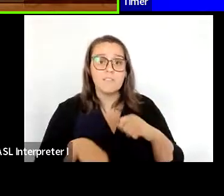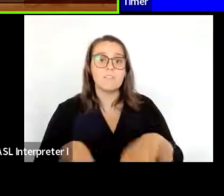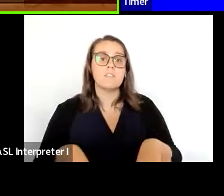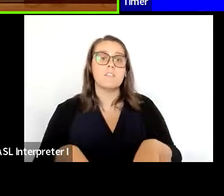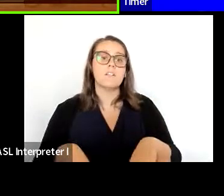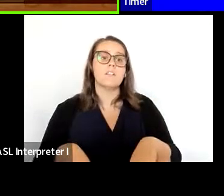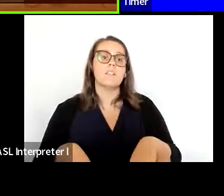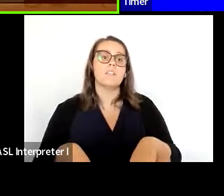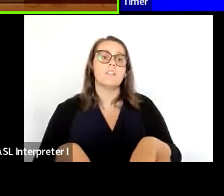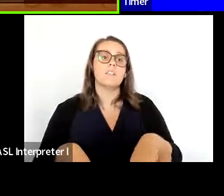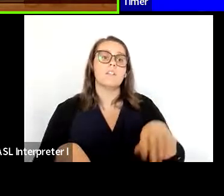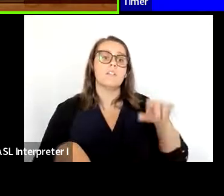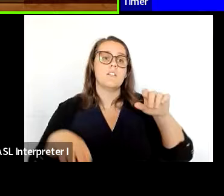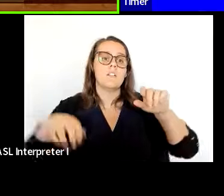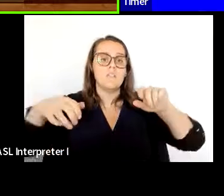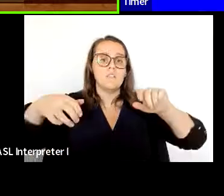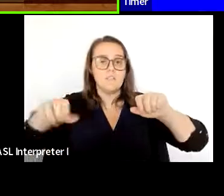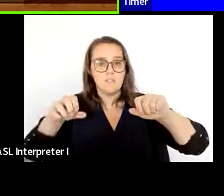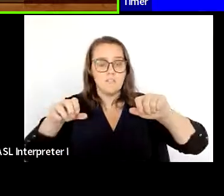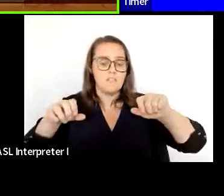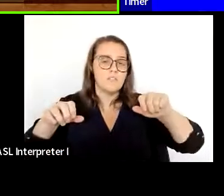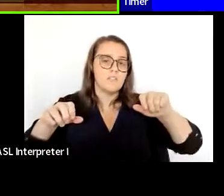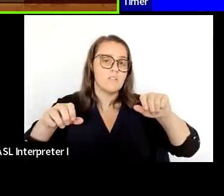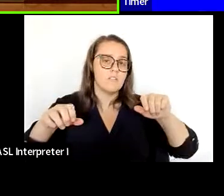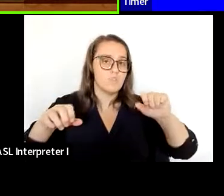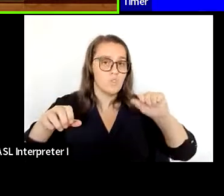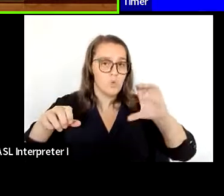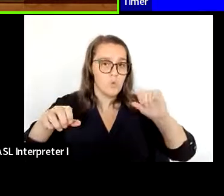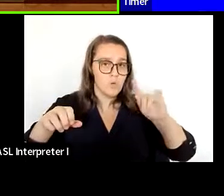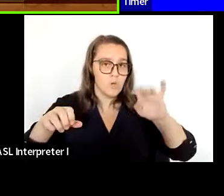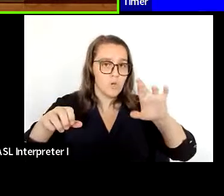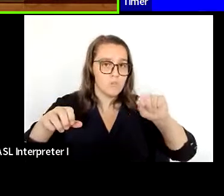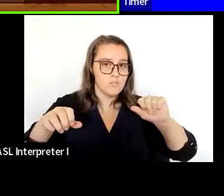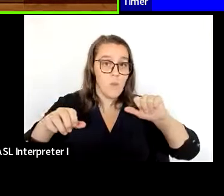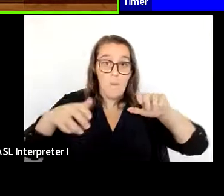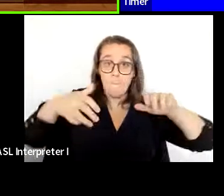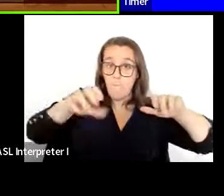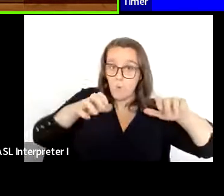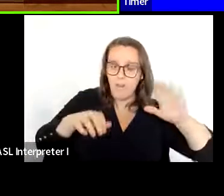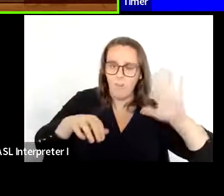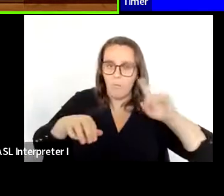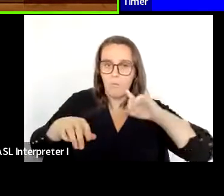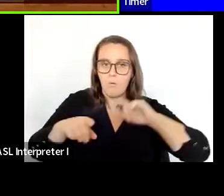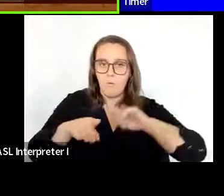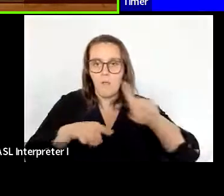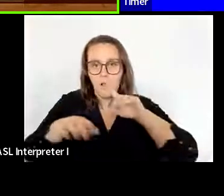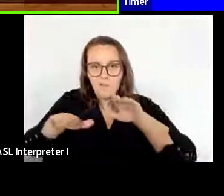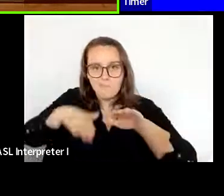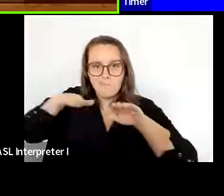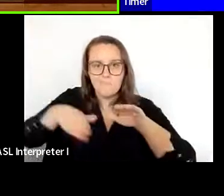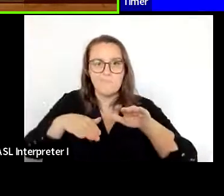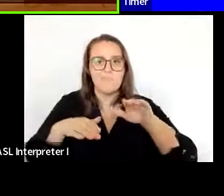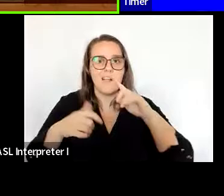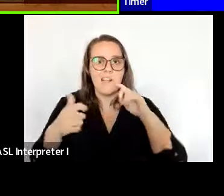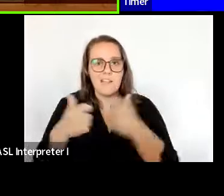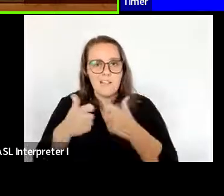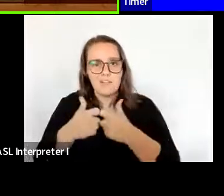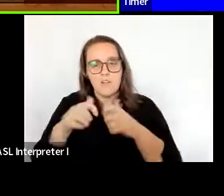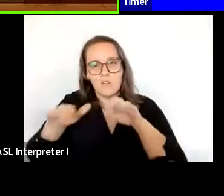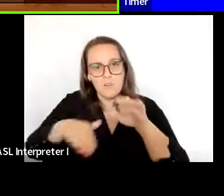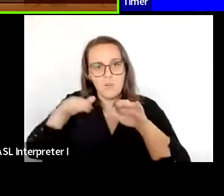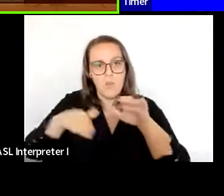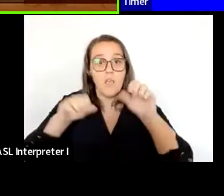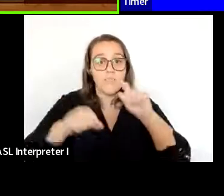freestanding vehicles of sort will be able to continue into the intersection and through